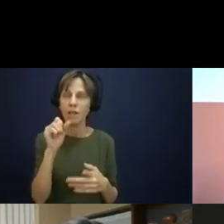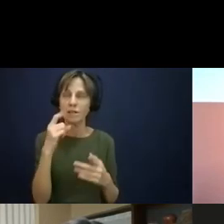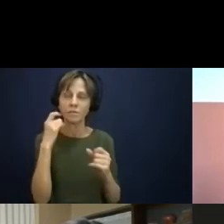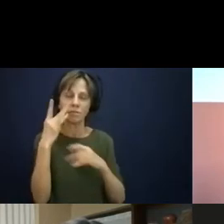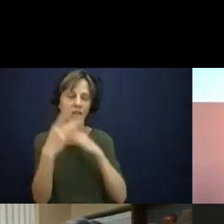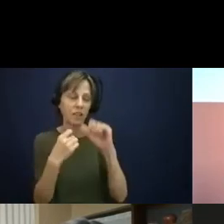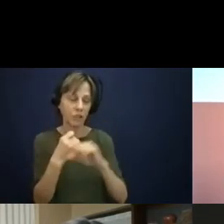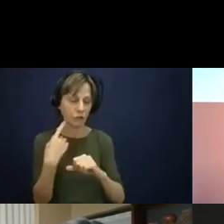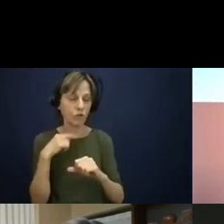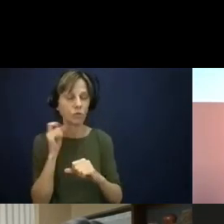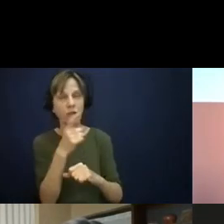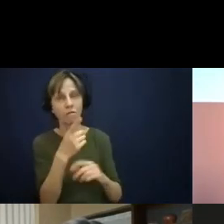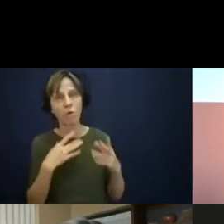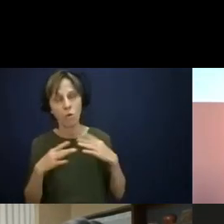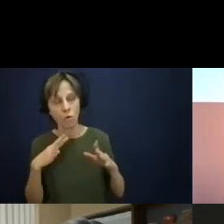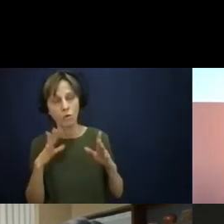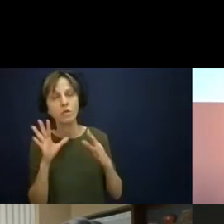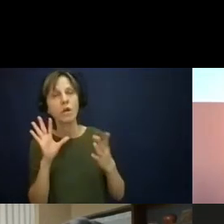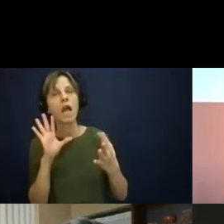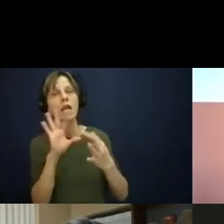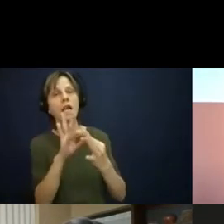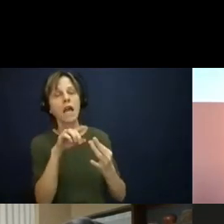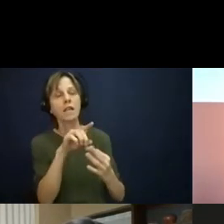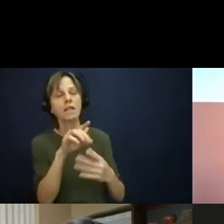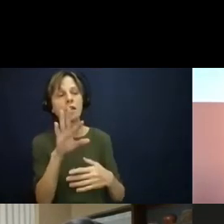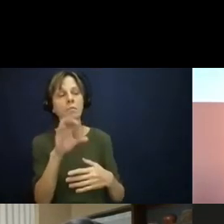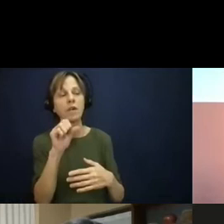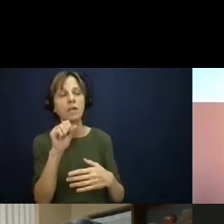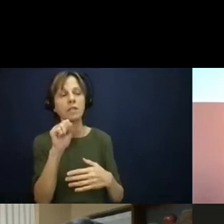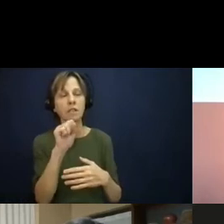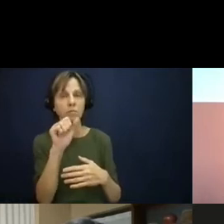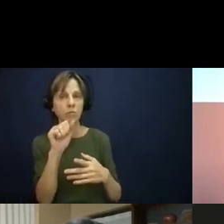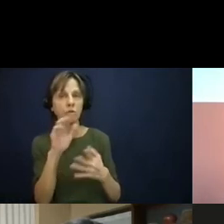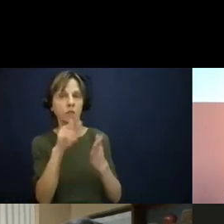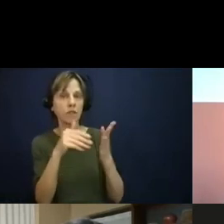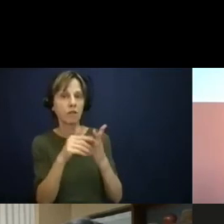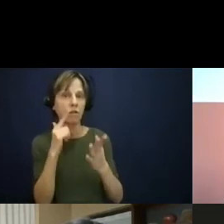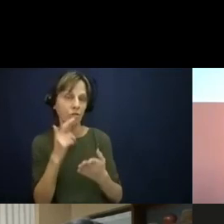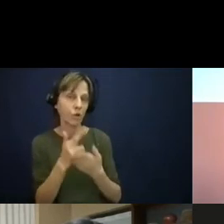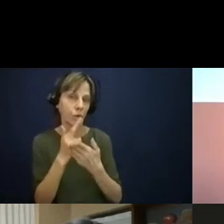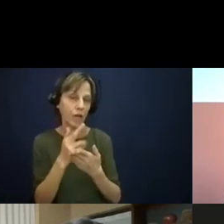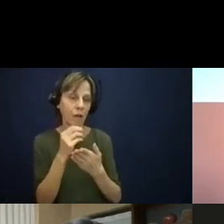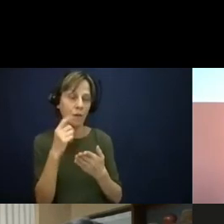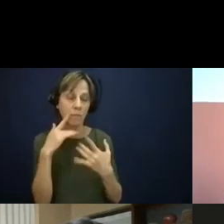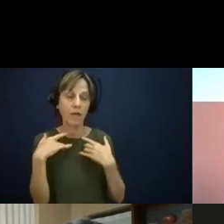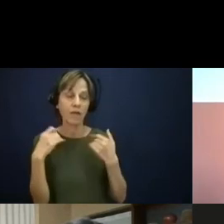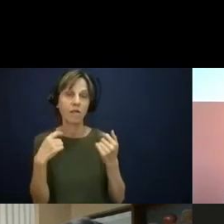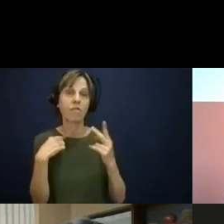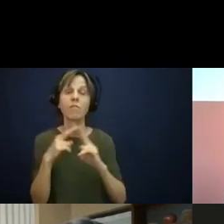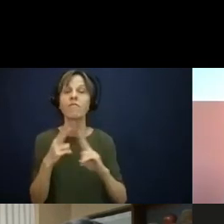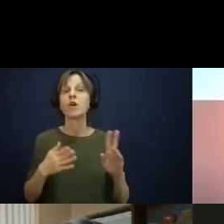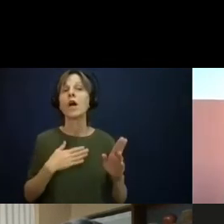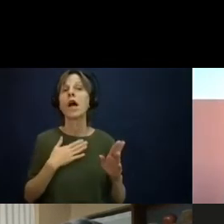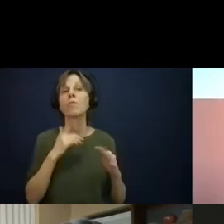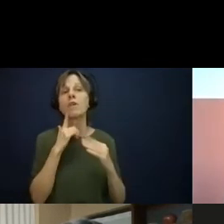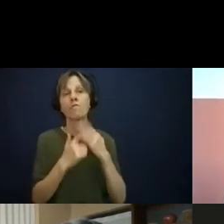got him connected to a substance use center for rehabilitation and mental health. So I'm very happy for what I'm doing. And